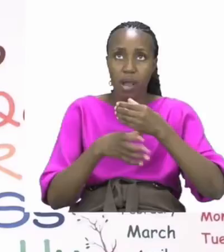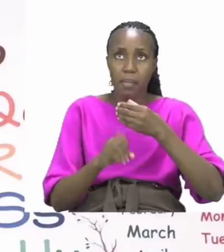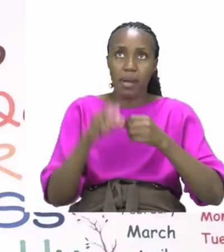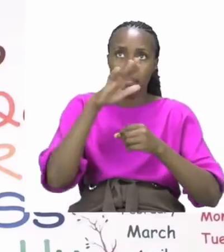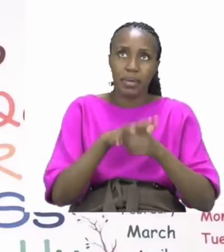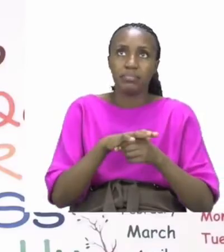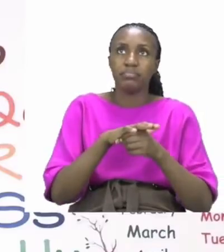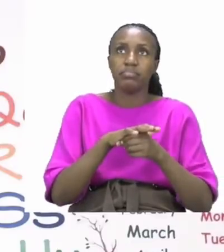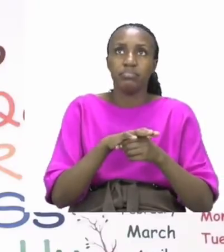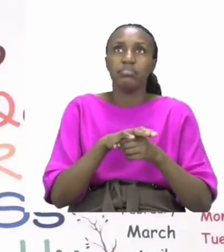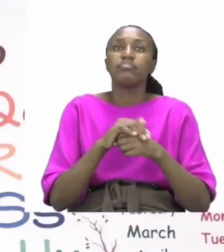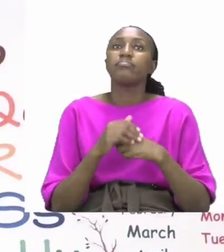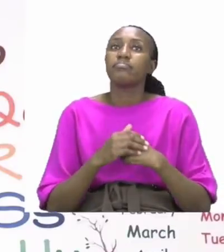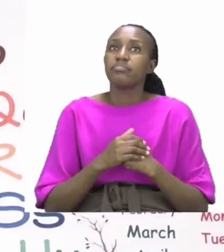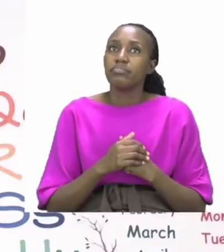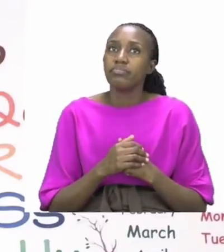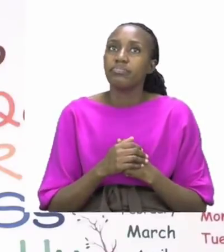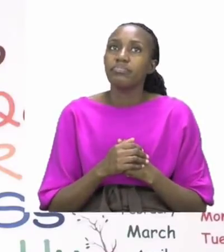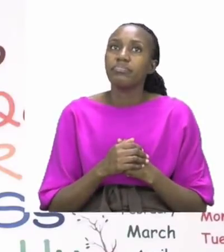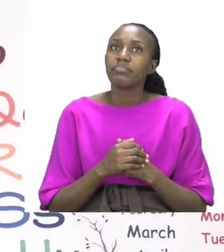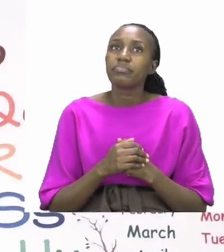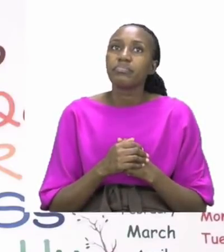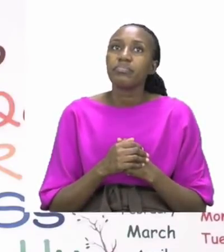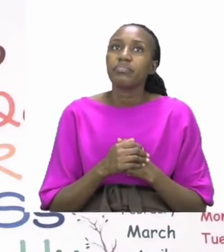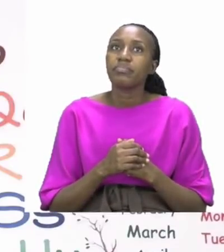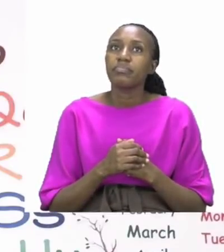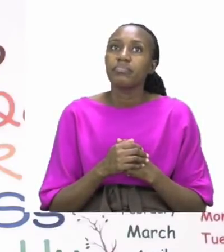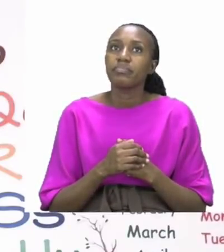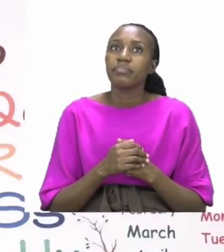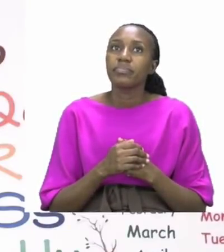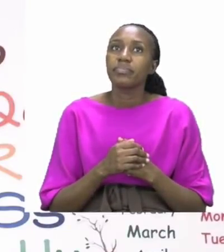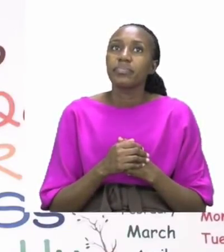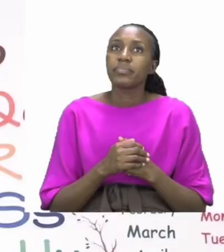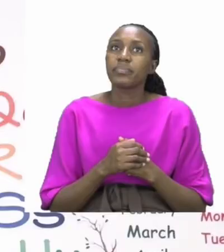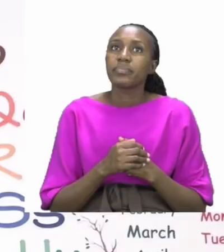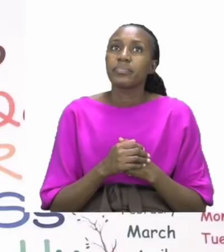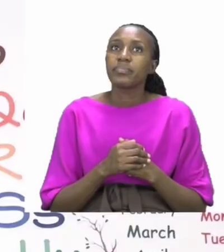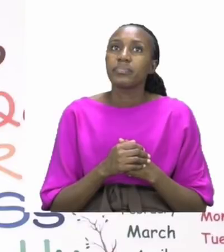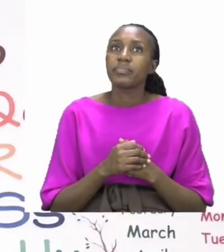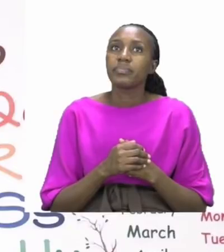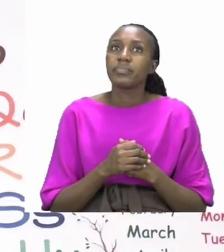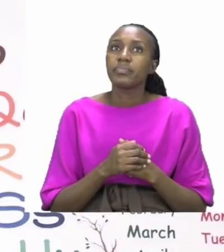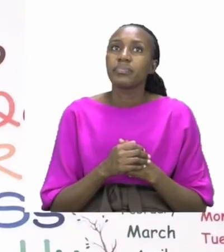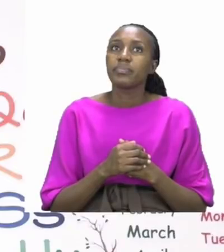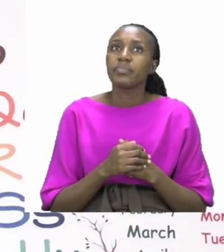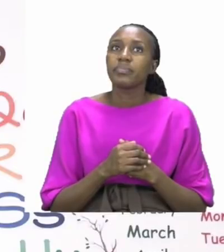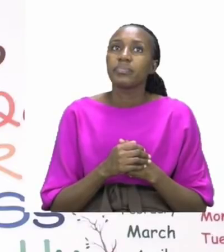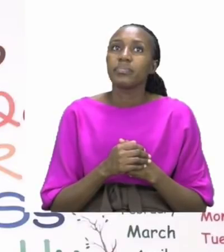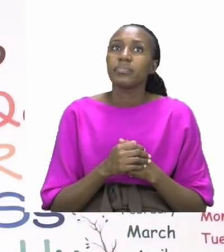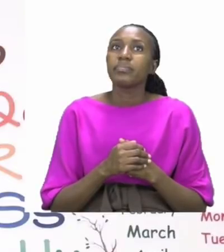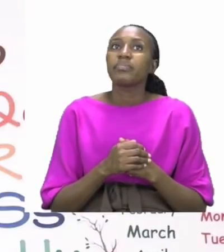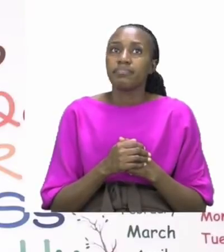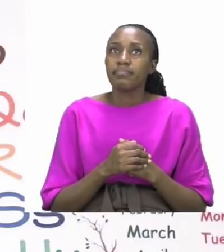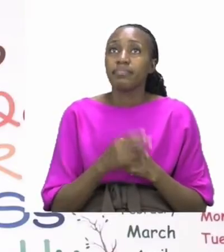the paper. When we are done, we close it so that it does not dry up. So, on the